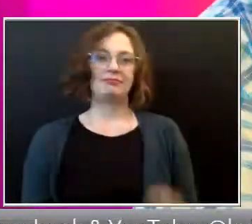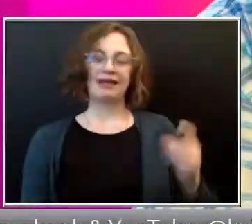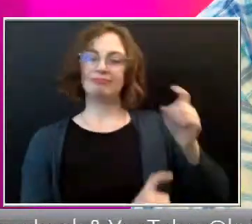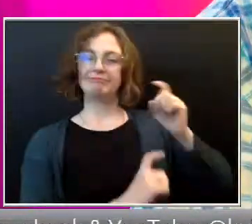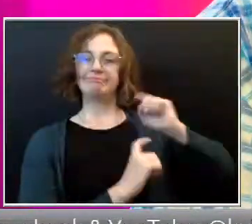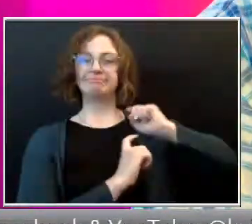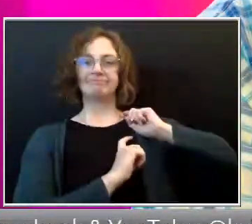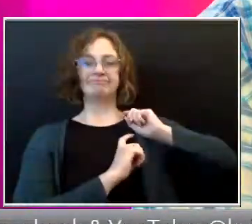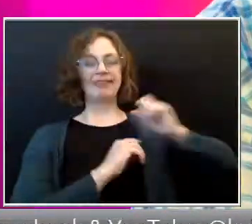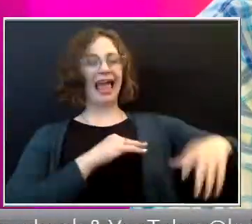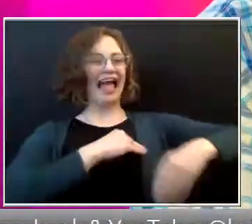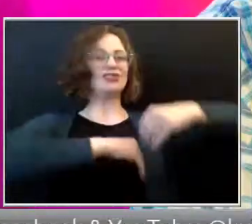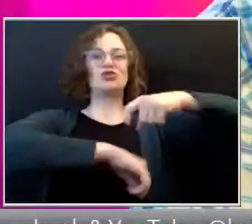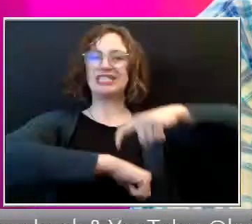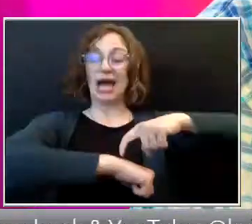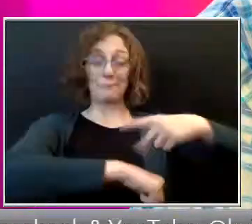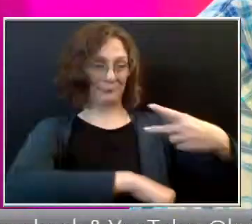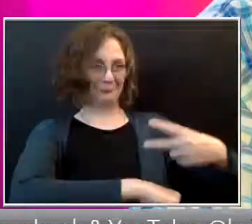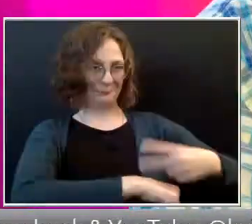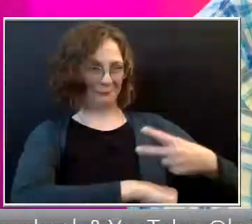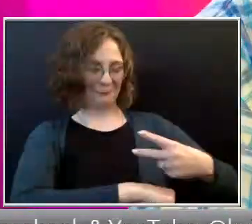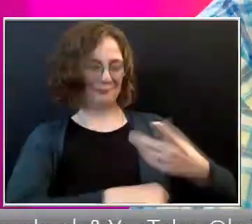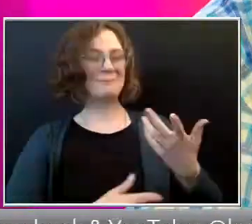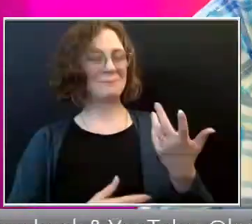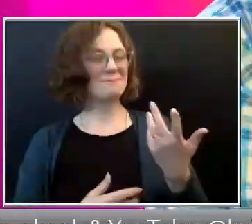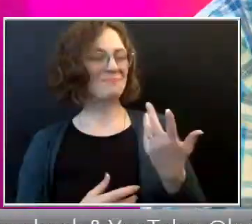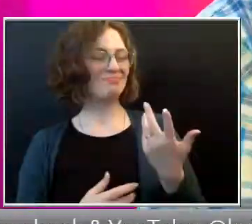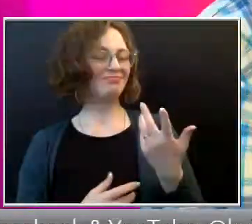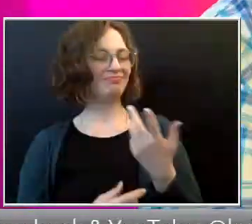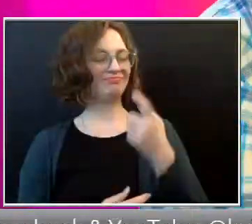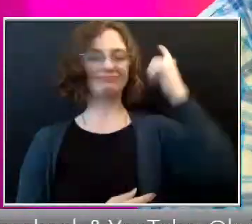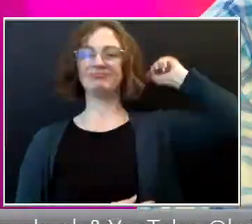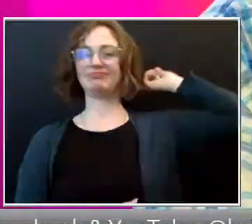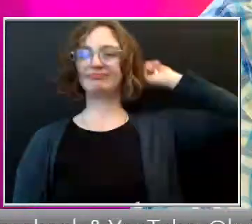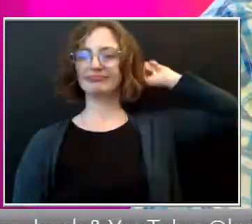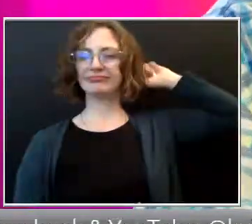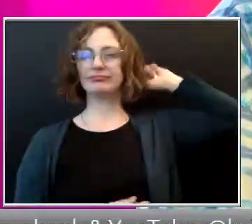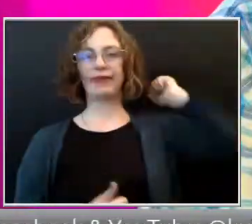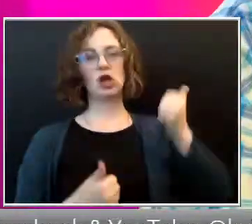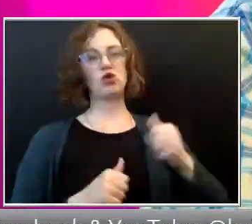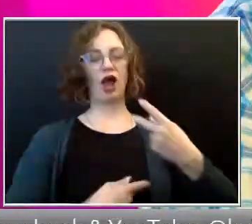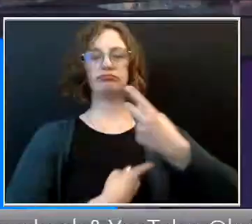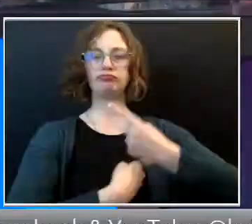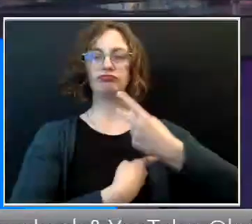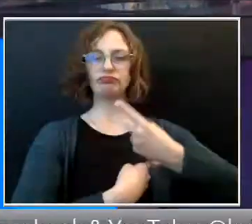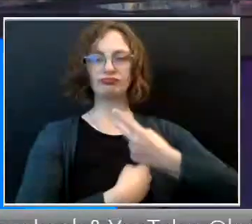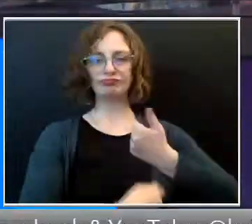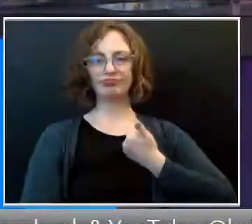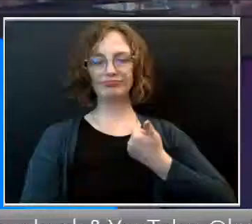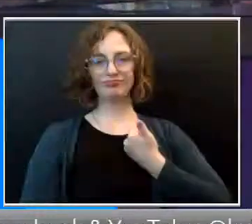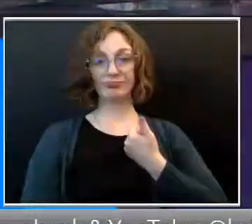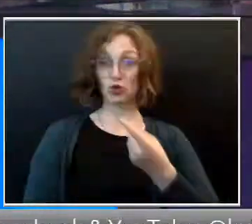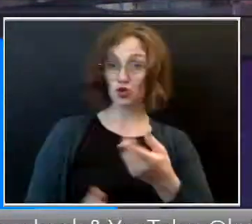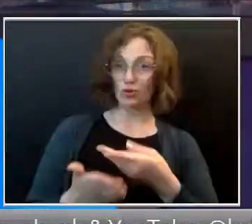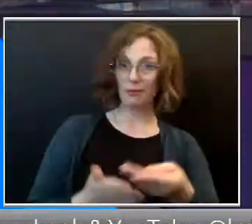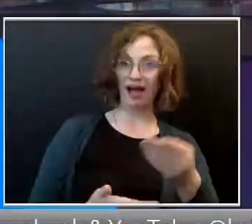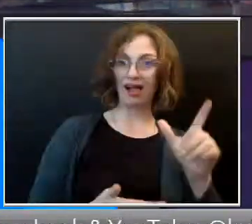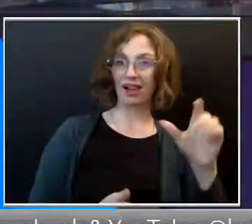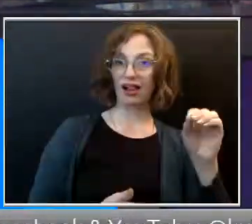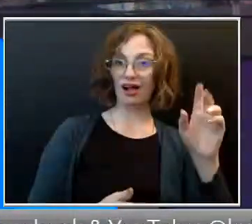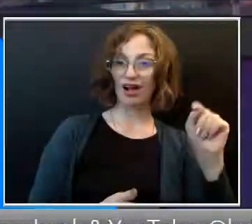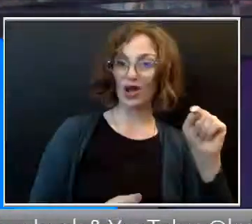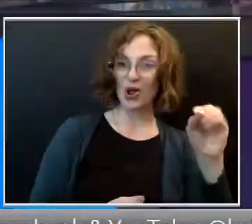know, I try and stay mindful of that and keep on a good path with it. Do you buy lottery tickets now? Because you